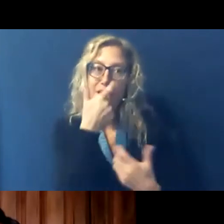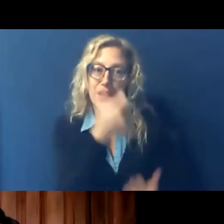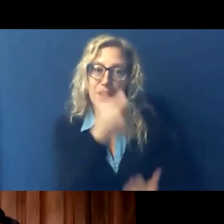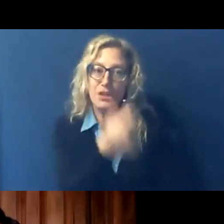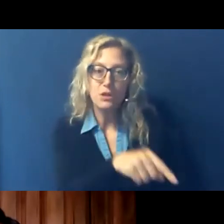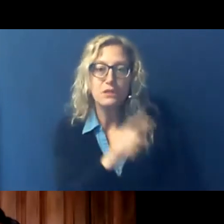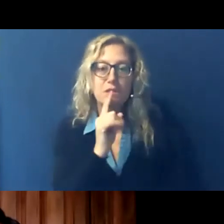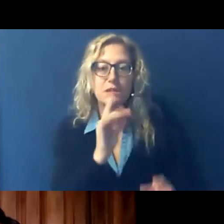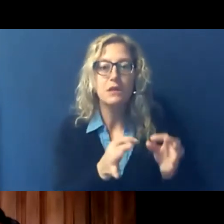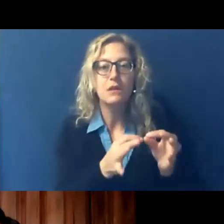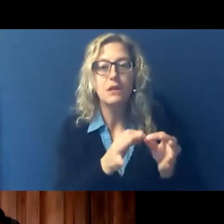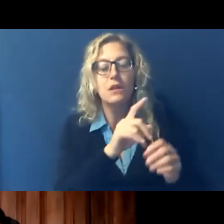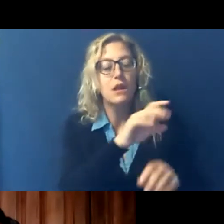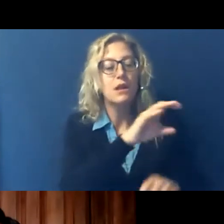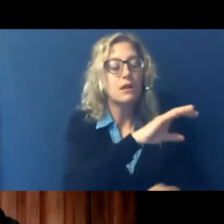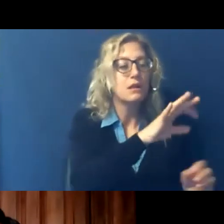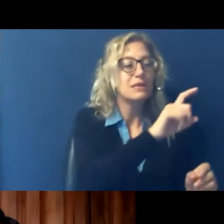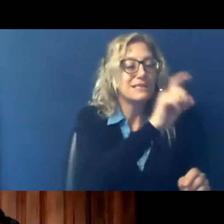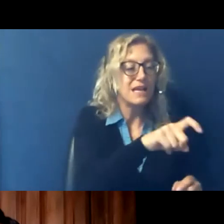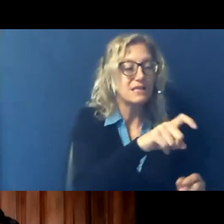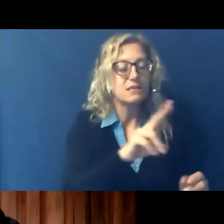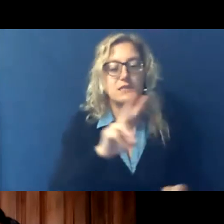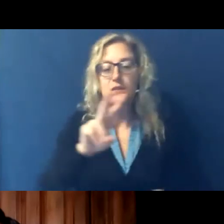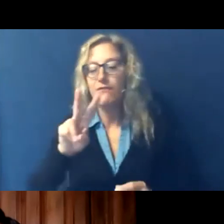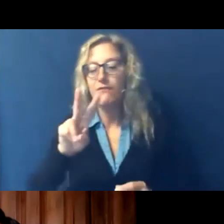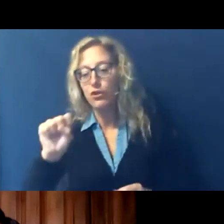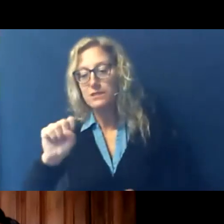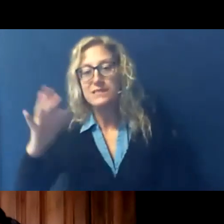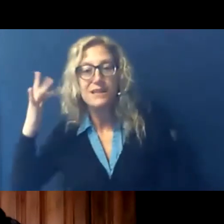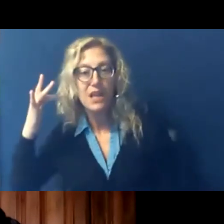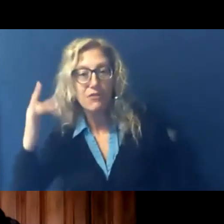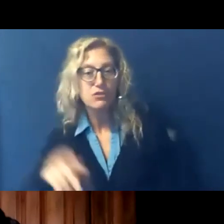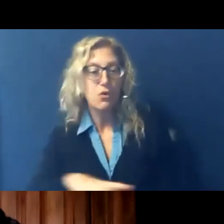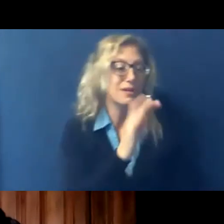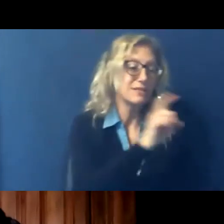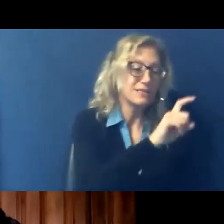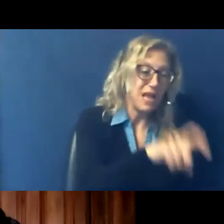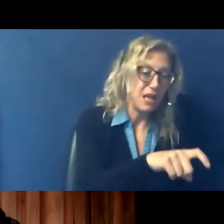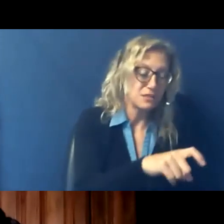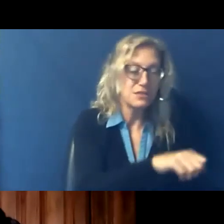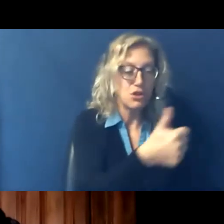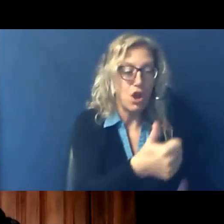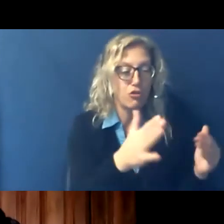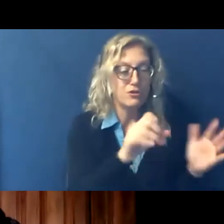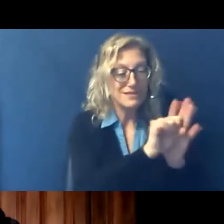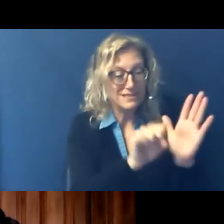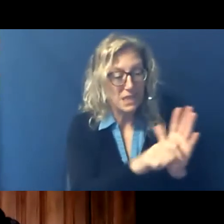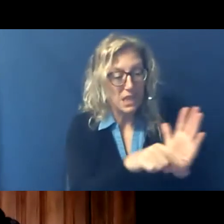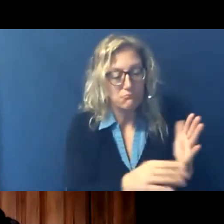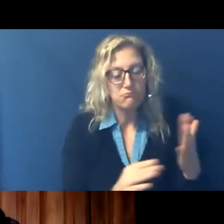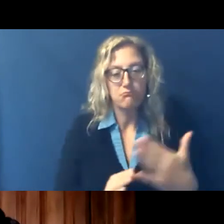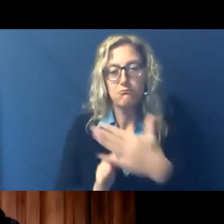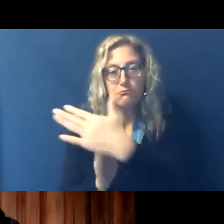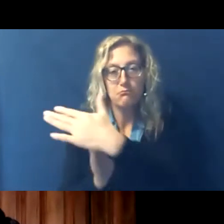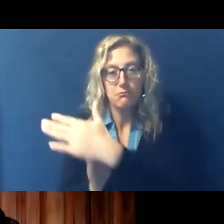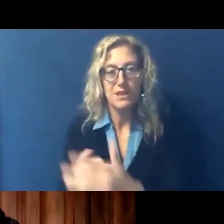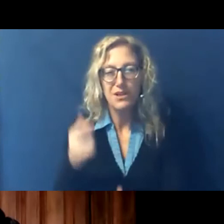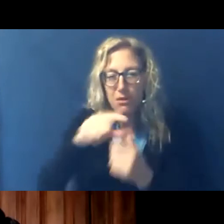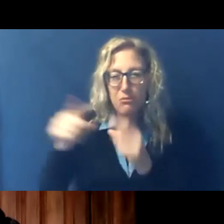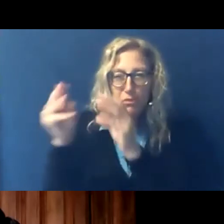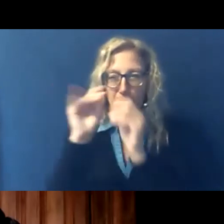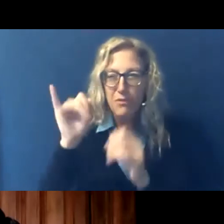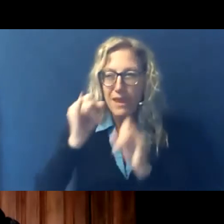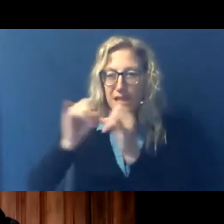the caption is Texas versus California. So Texas and other states sued, arguing that, you all may remember the talk about the